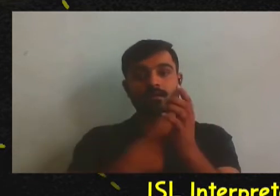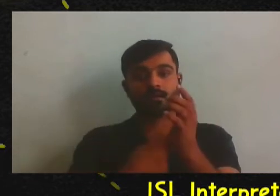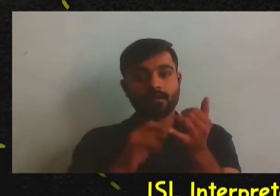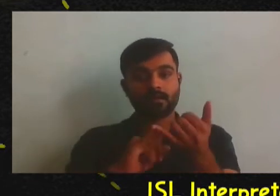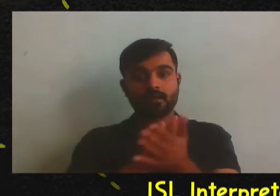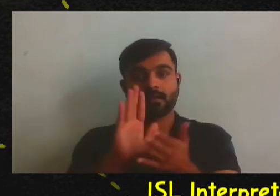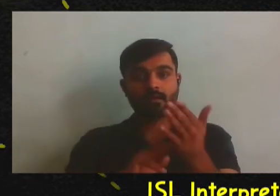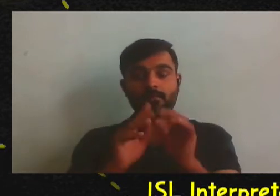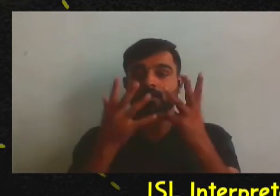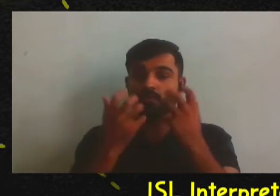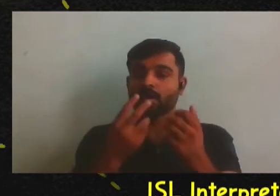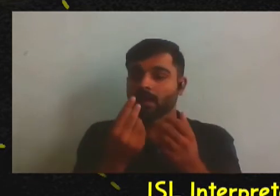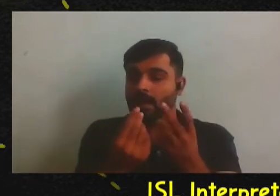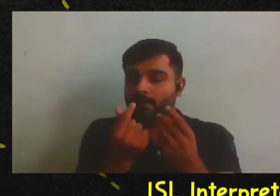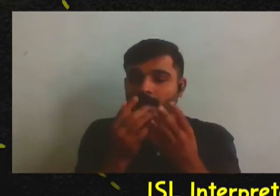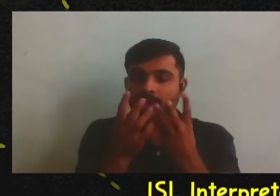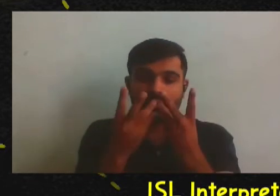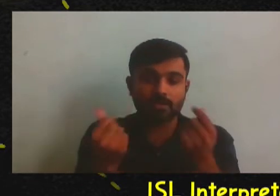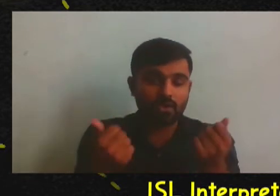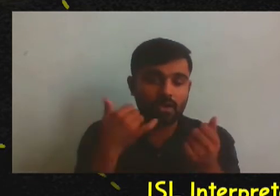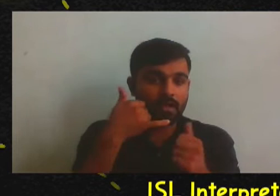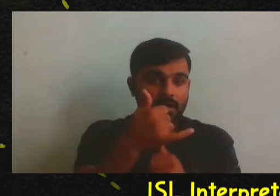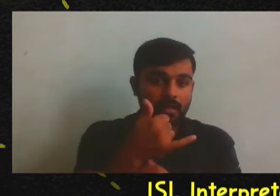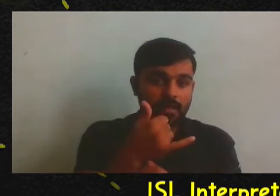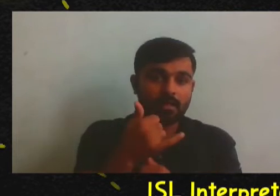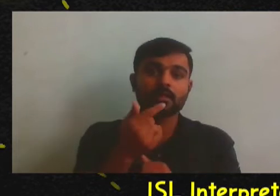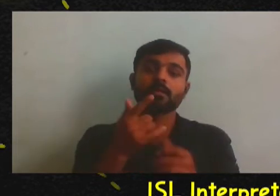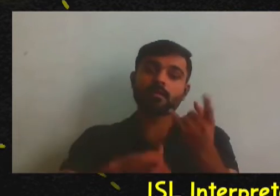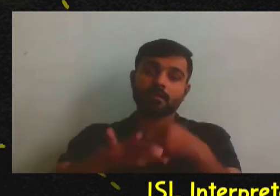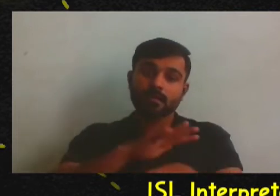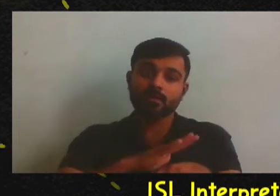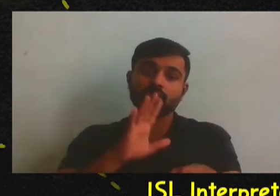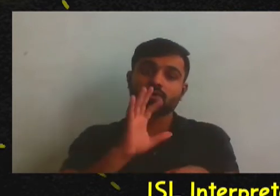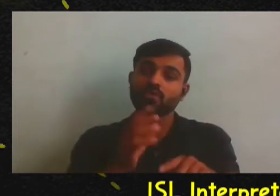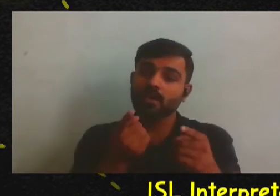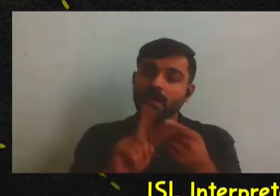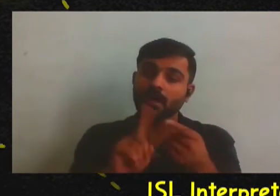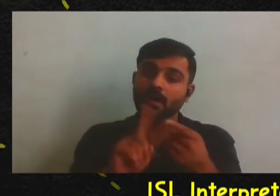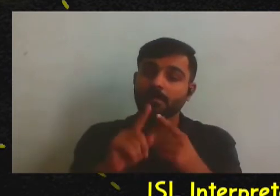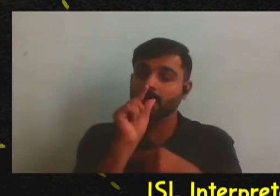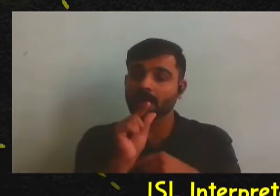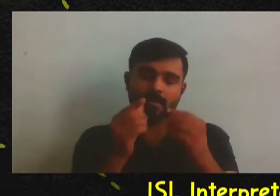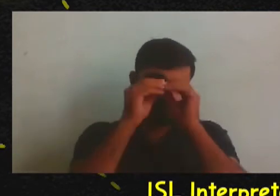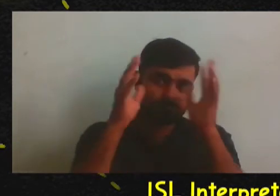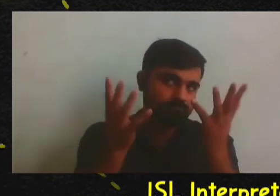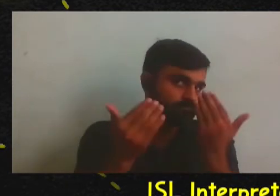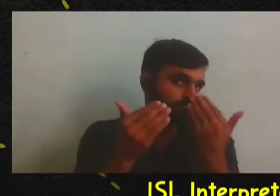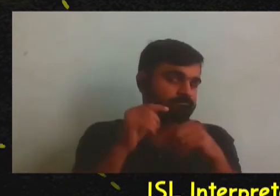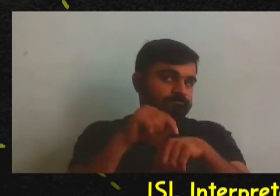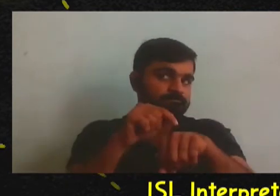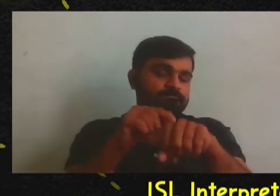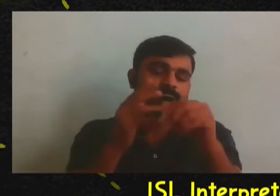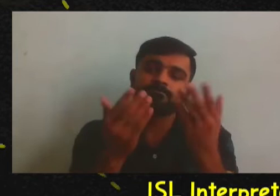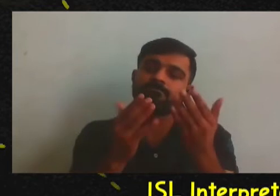wants immediate solutions, as they call. There's a situation of absolute urgency, and I imagine this comes up more often than one can